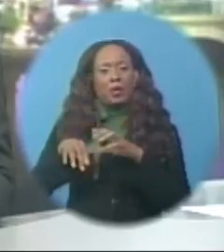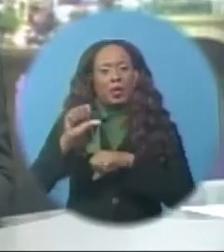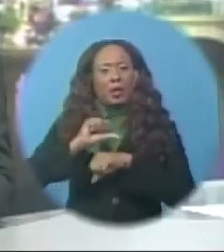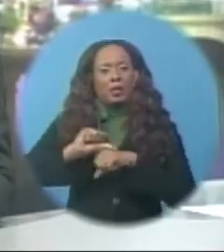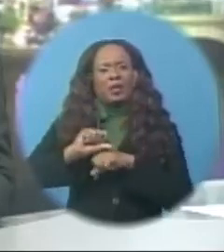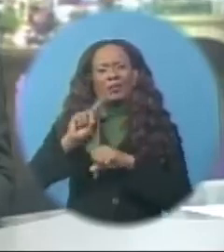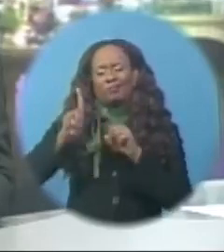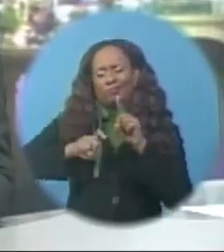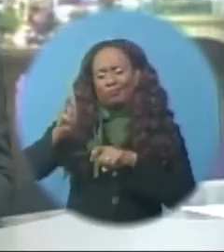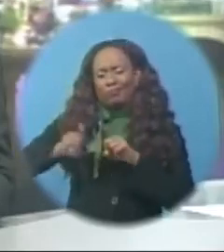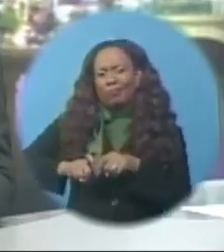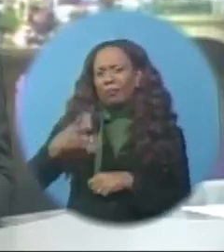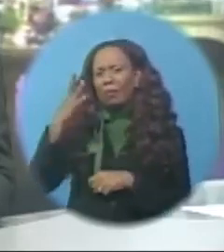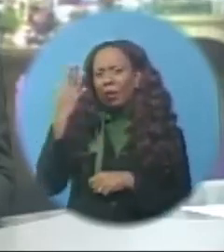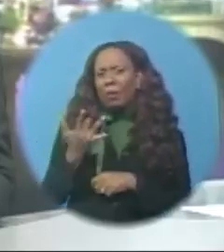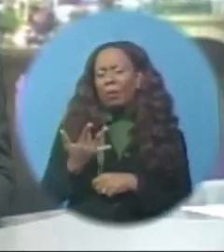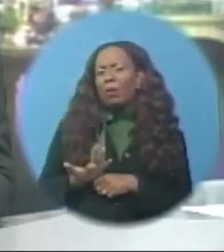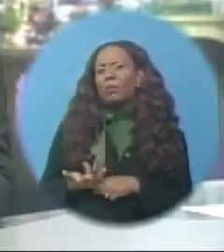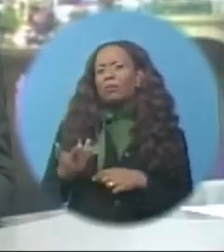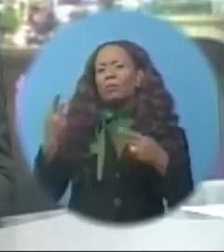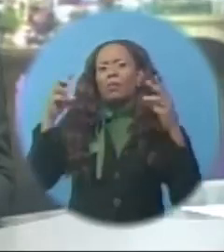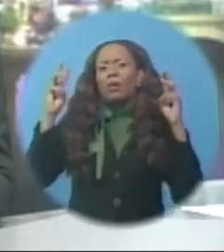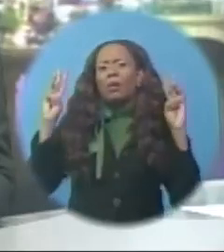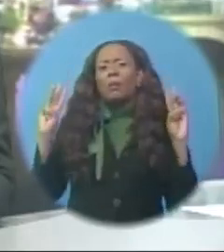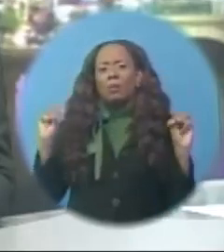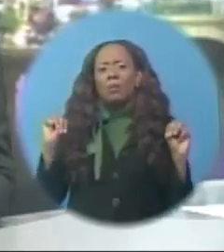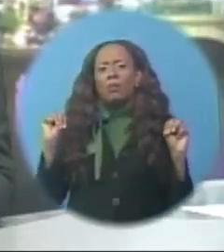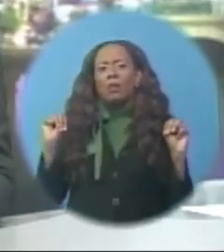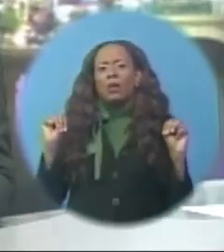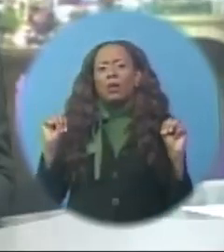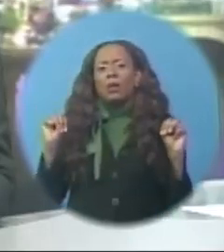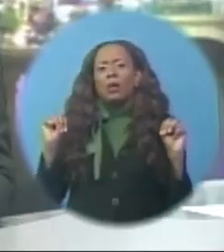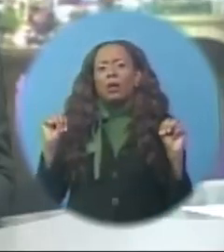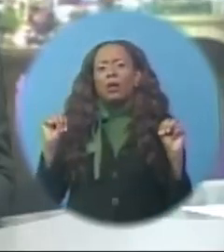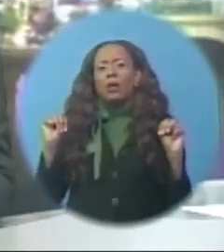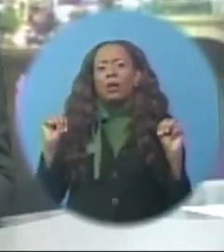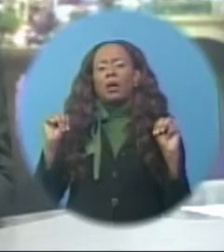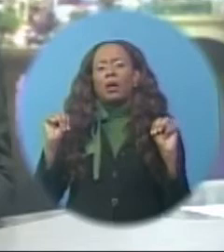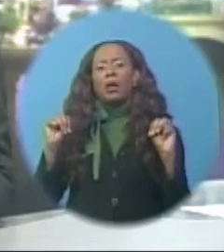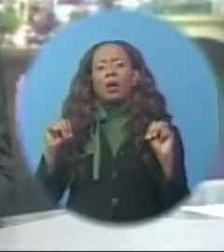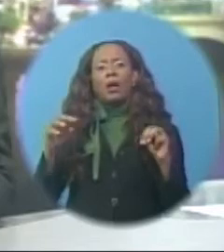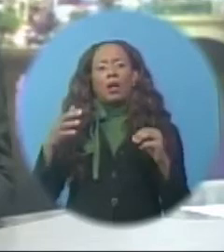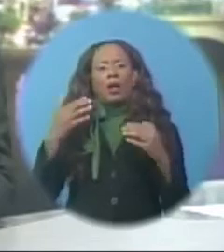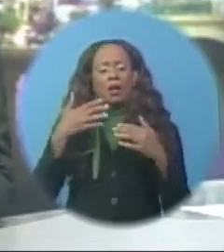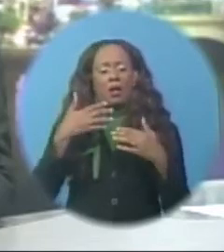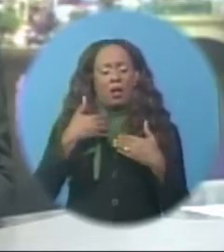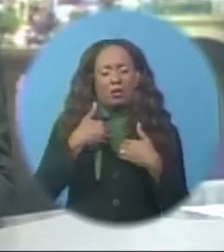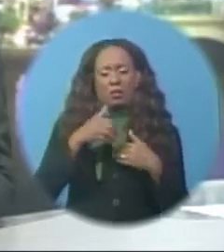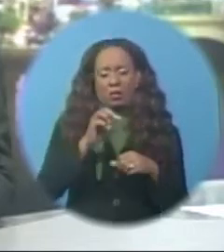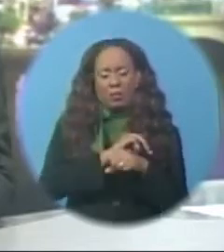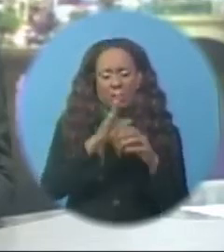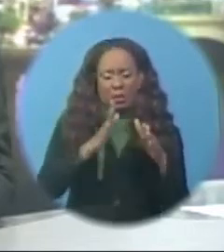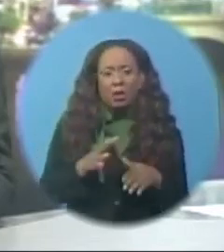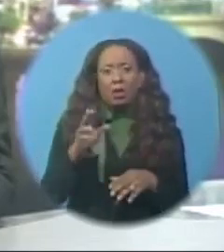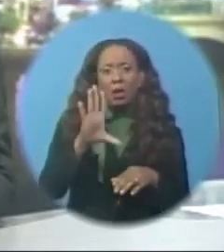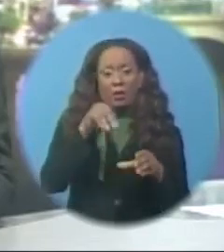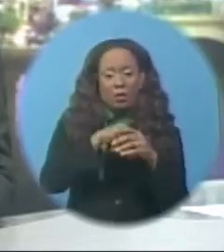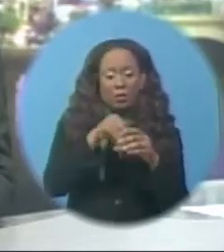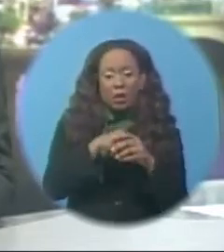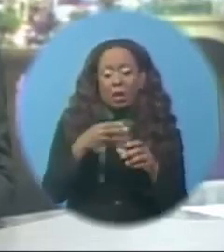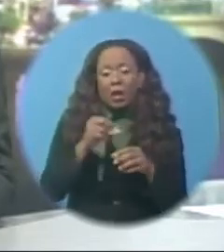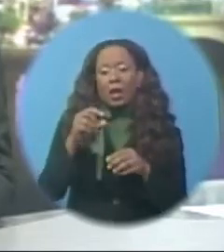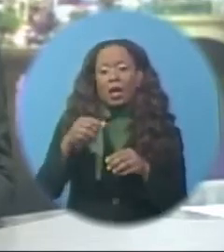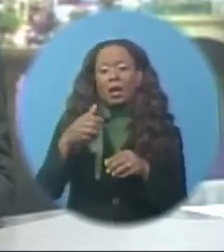is questioning the haste in which Prime Minister Gaston Brown removed his investment and tourism minister Assot Michael from his